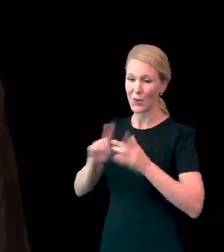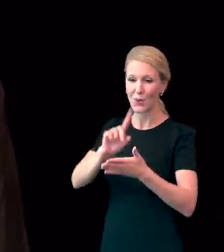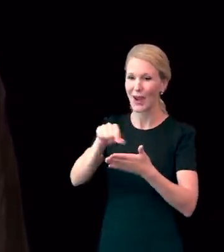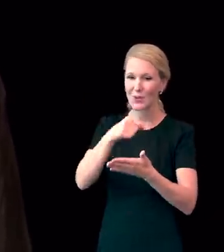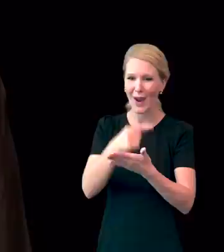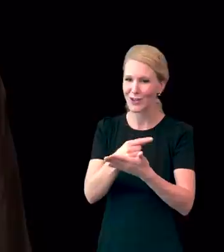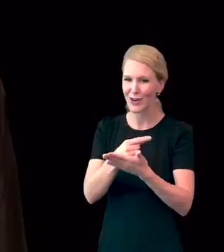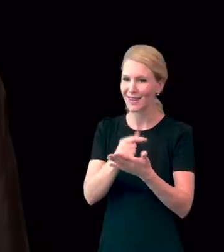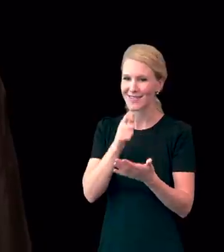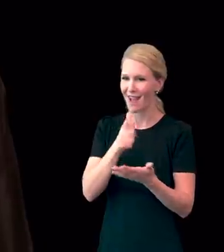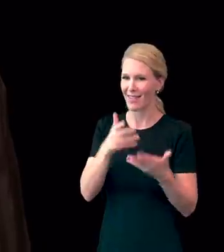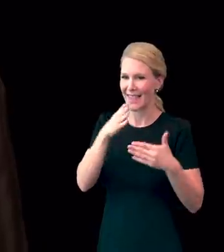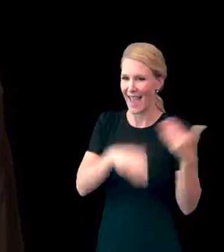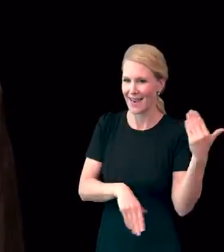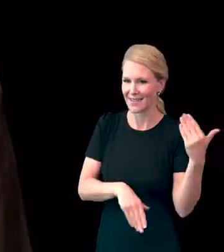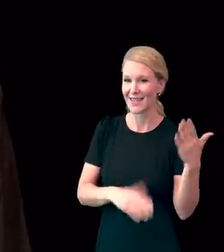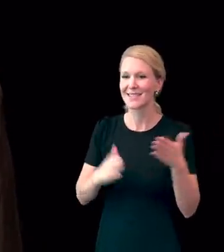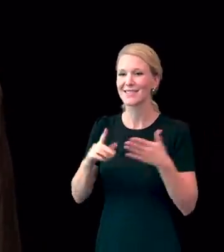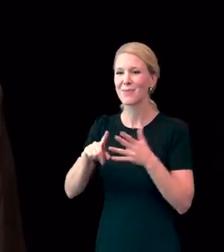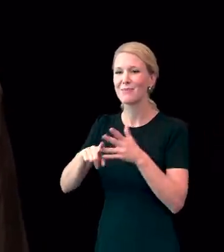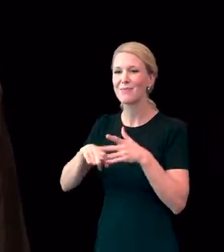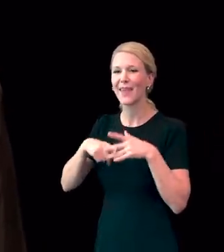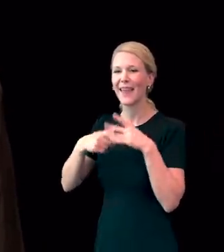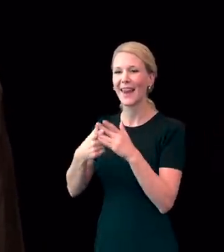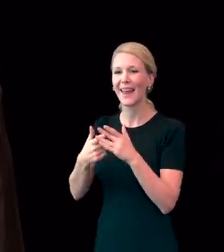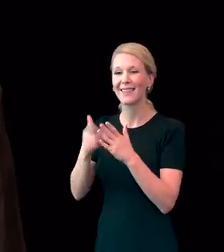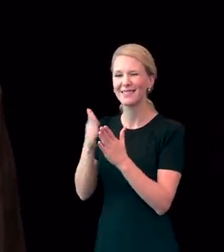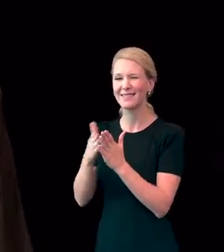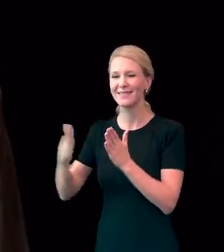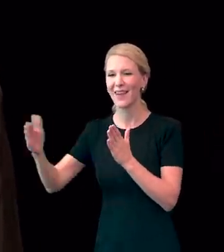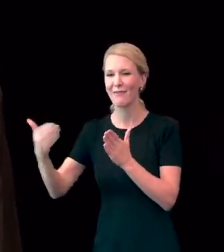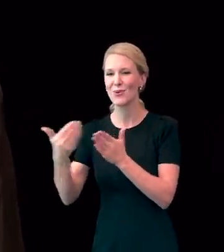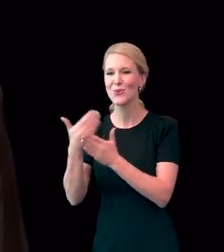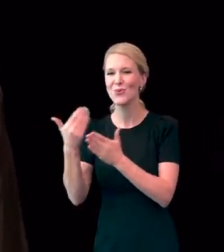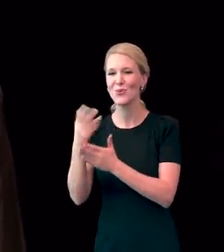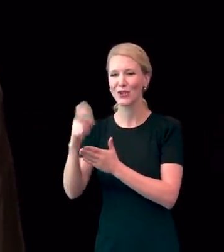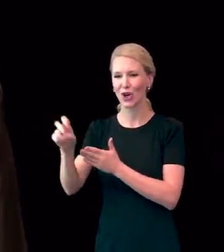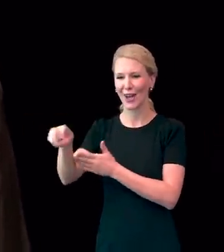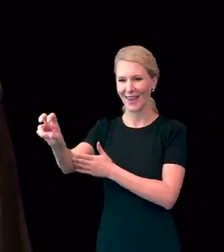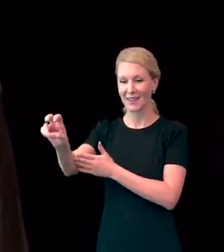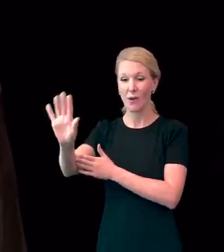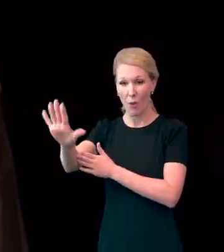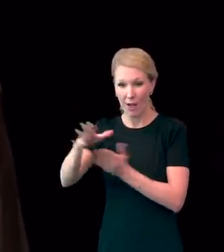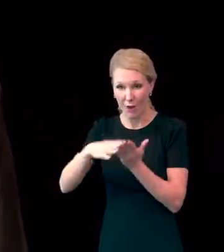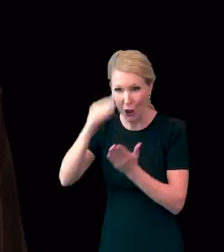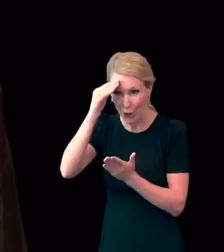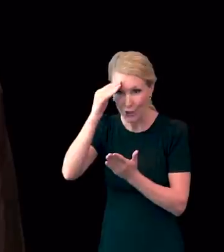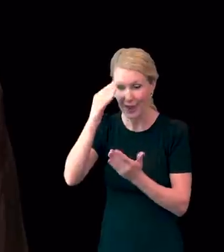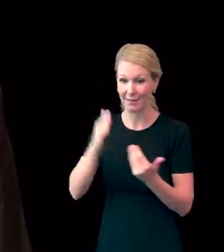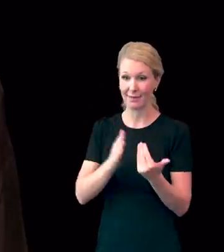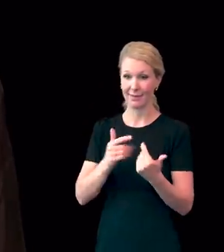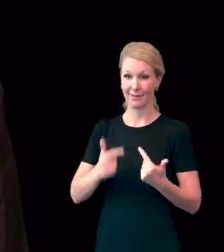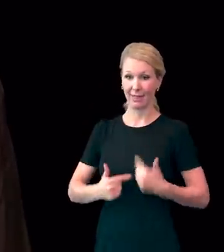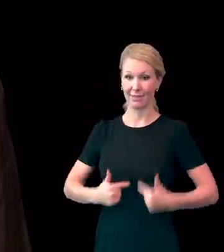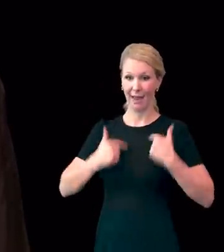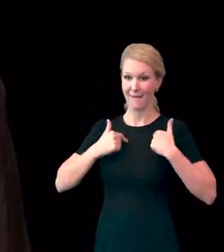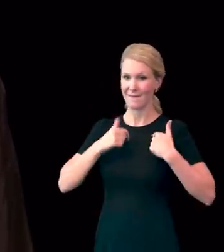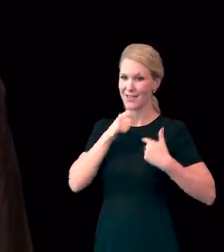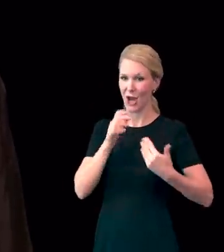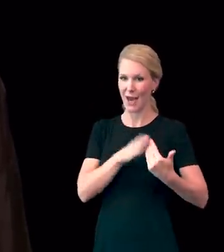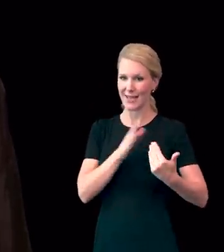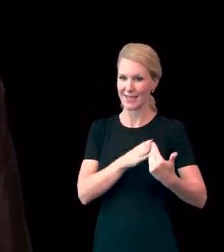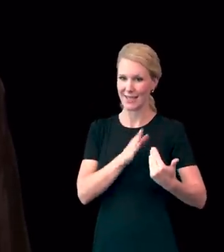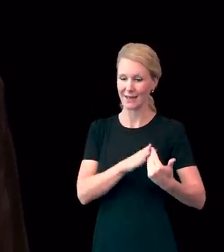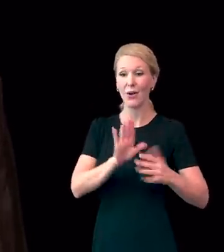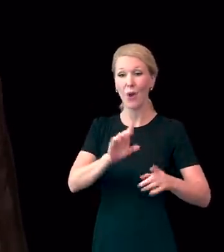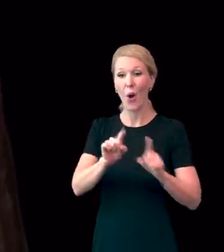of the road, but the beginning of a new journey. I can tell you one thing we've learned during this journey is that nothing in life is easy and the world is just